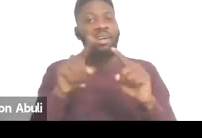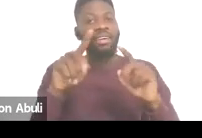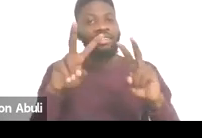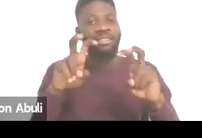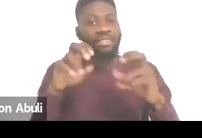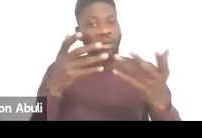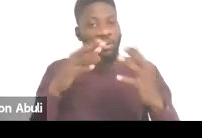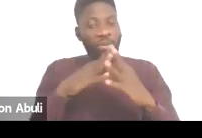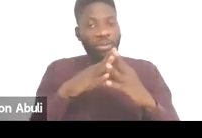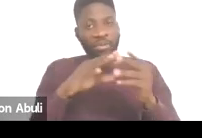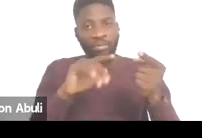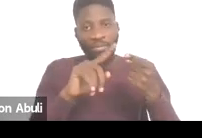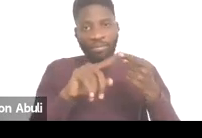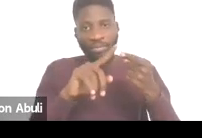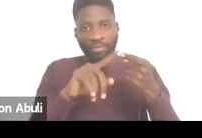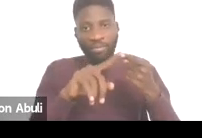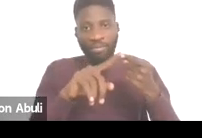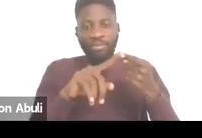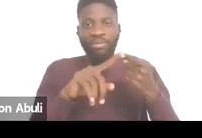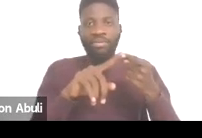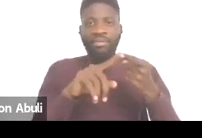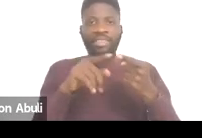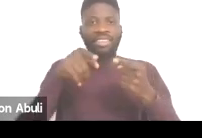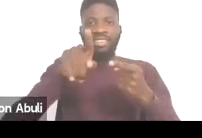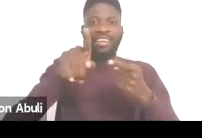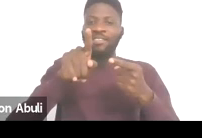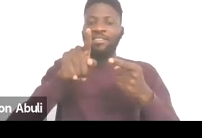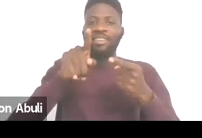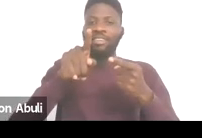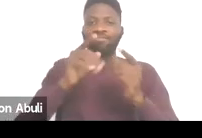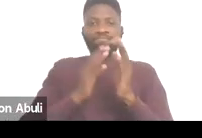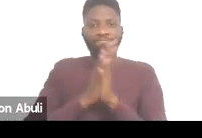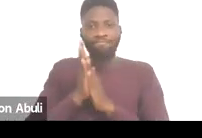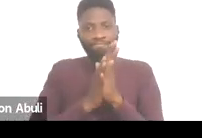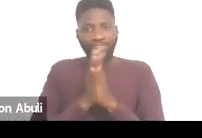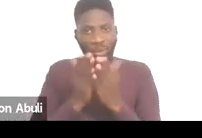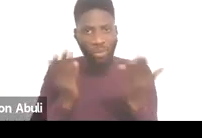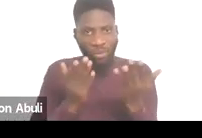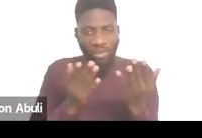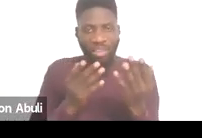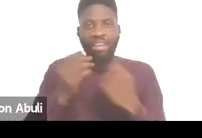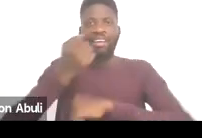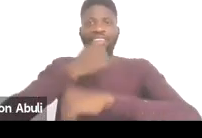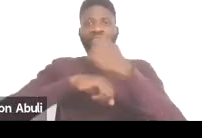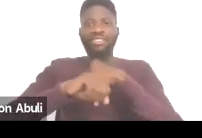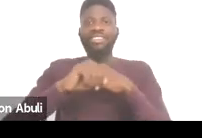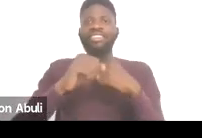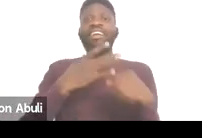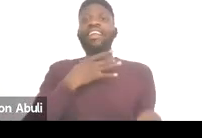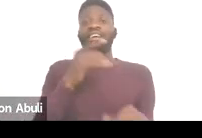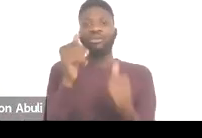One, you consider your interests. You identify activities you like to do and the challenges they offer.